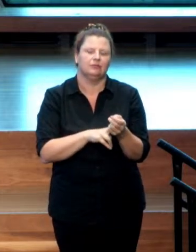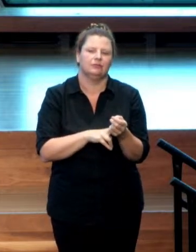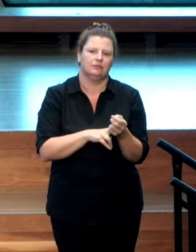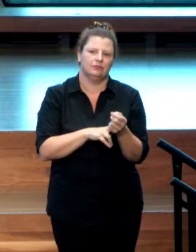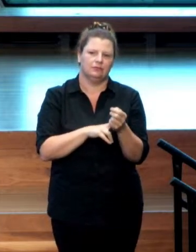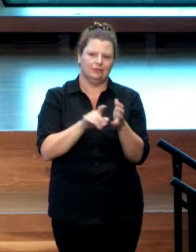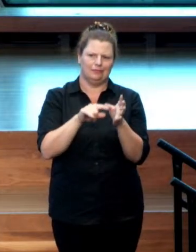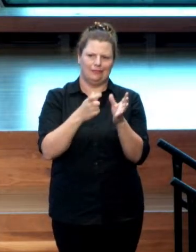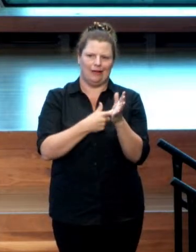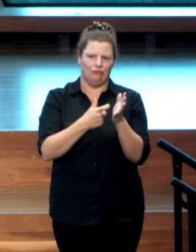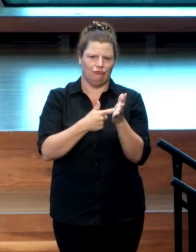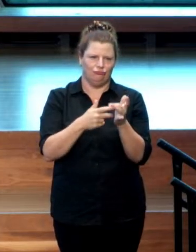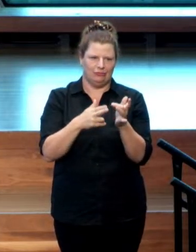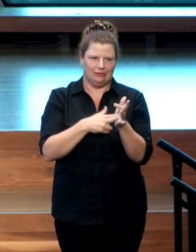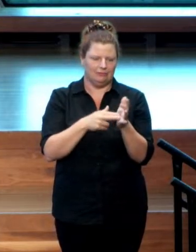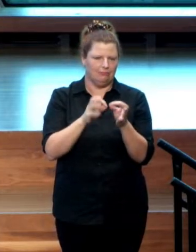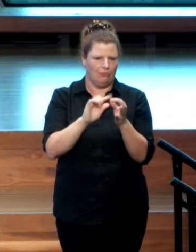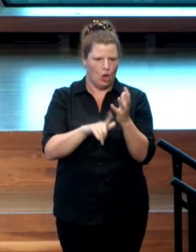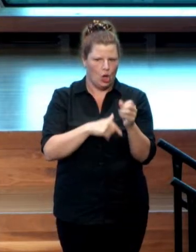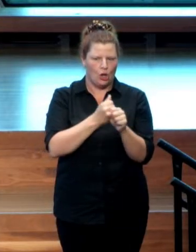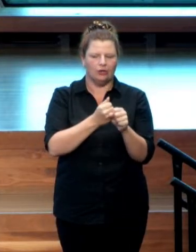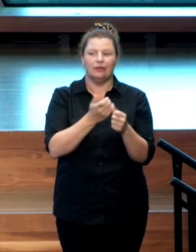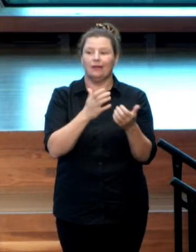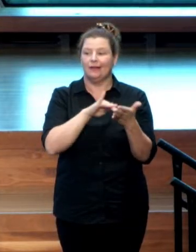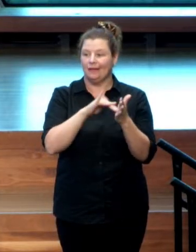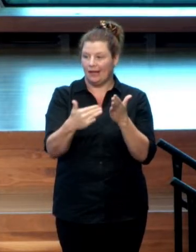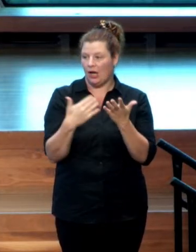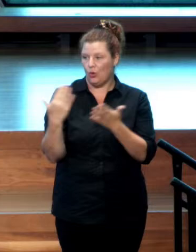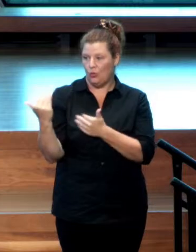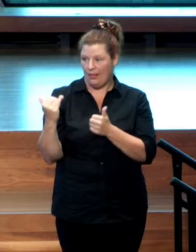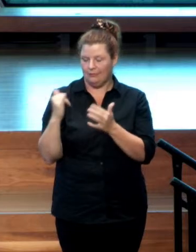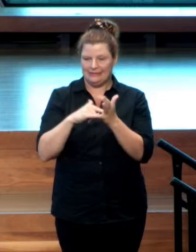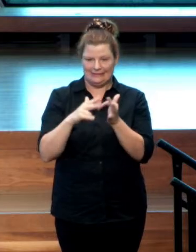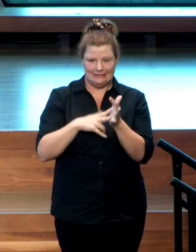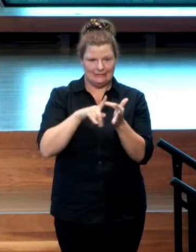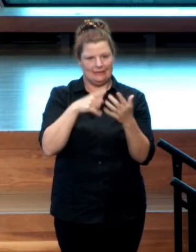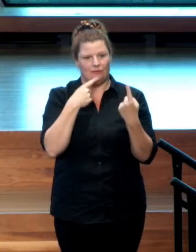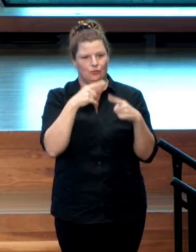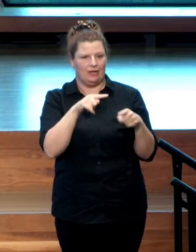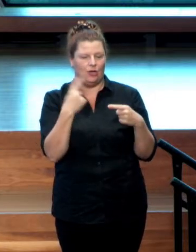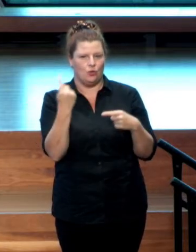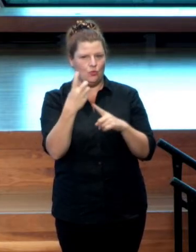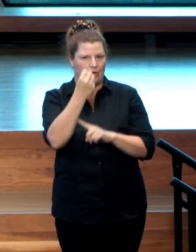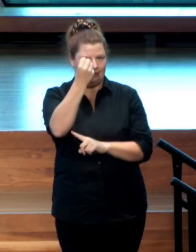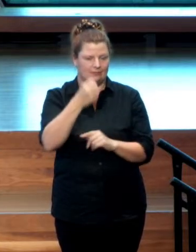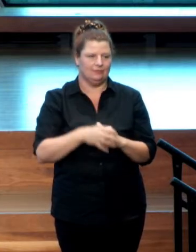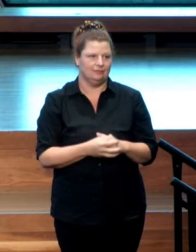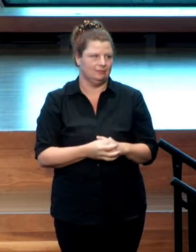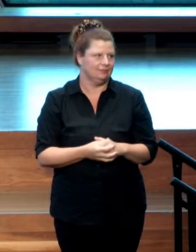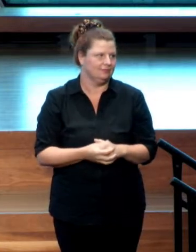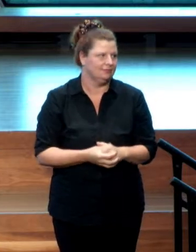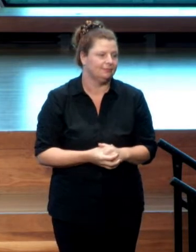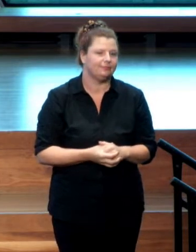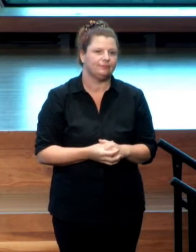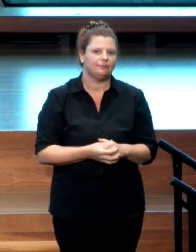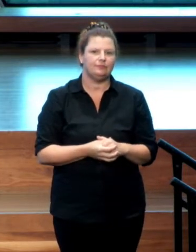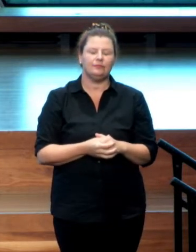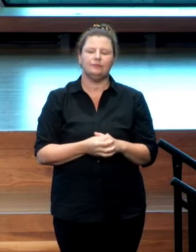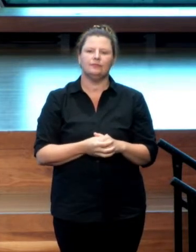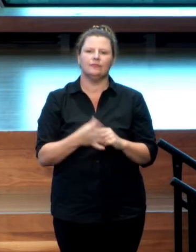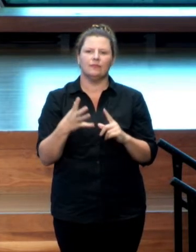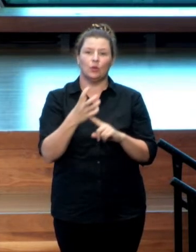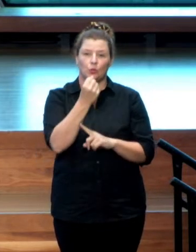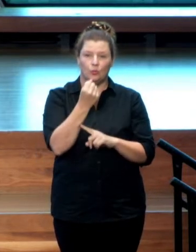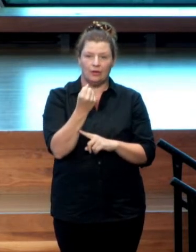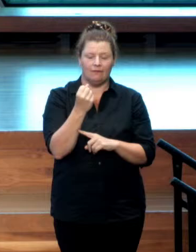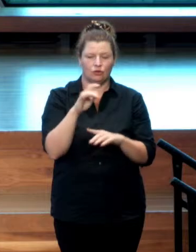with Griffin Theatre Company. And now we welcome Steve to announce the winner. The winner of